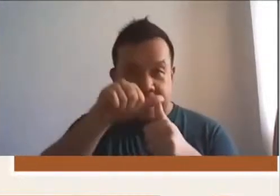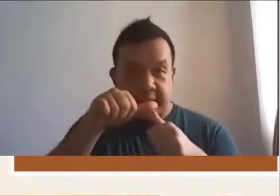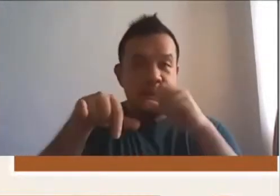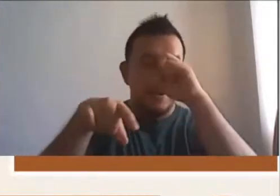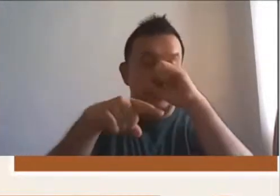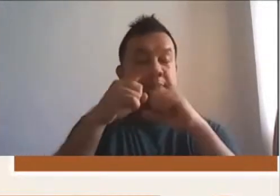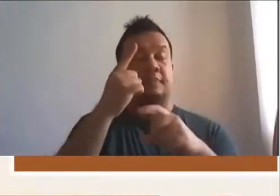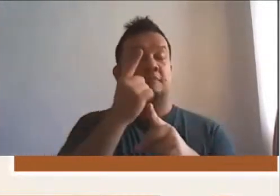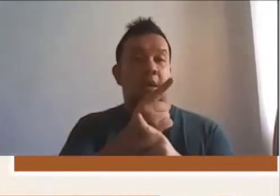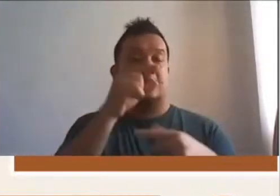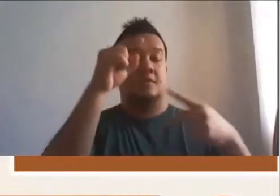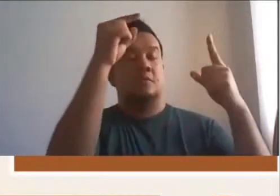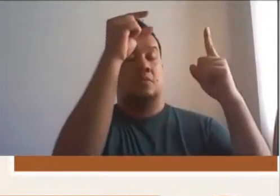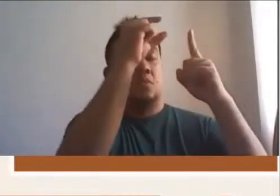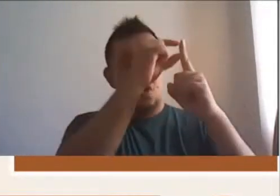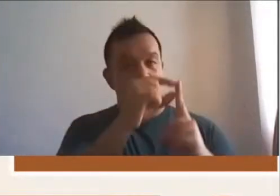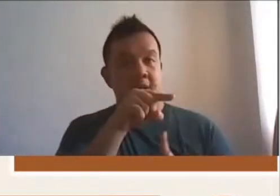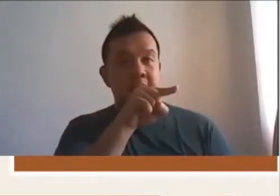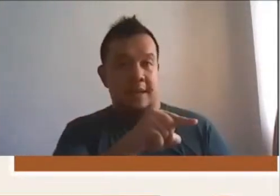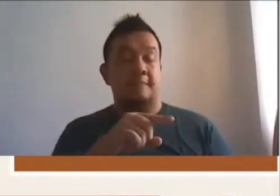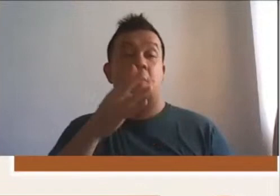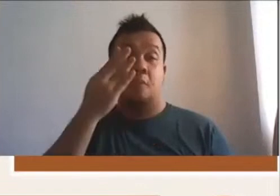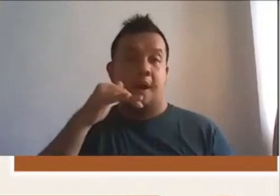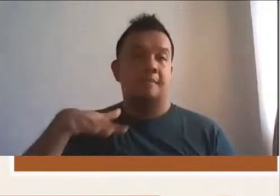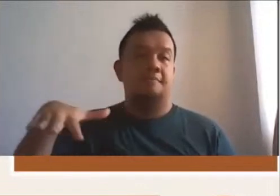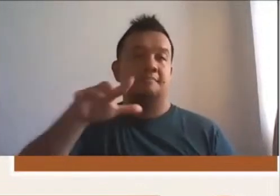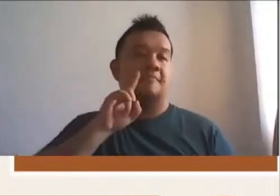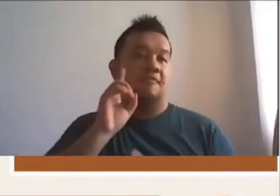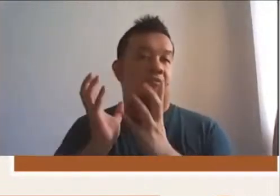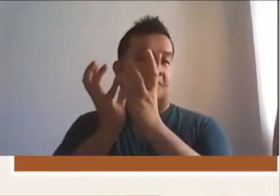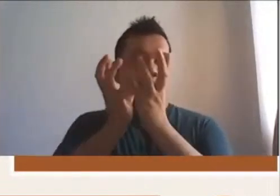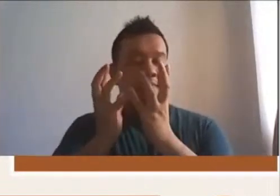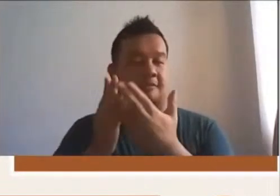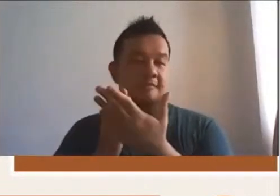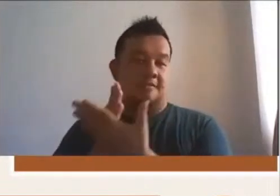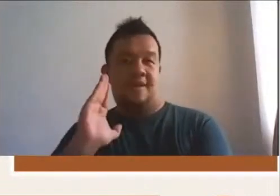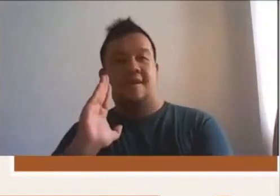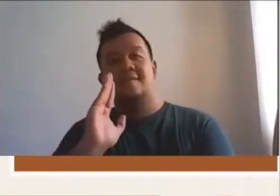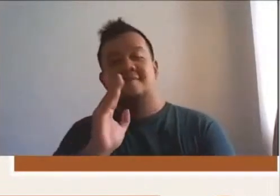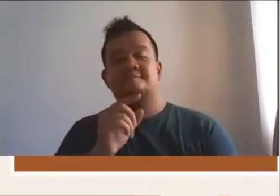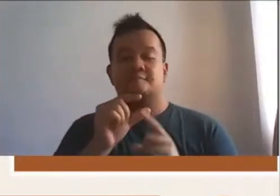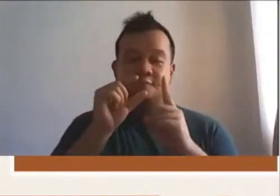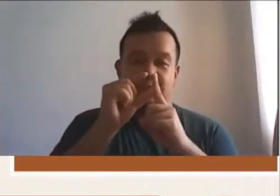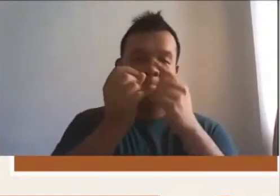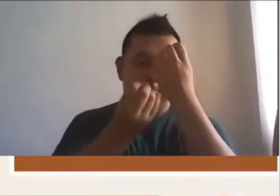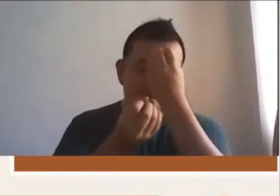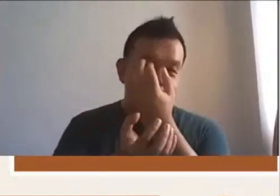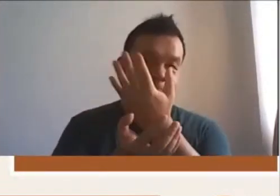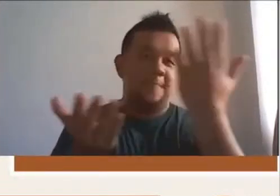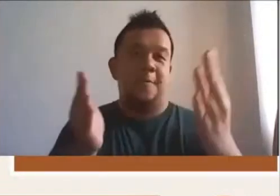deaf community. And I hope you can also inform everyone, your friends and others about this one.